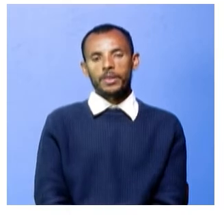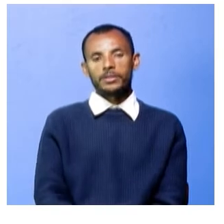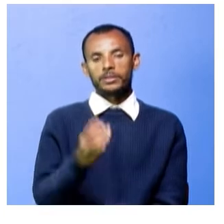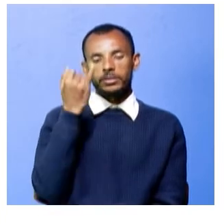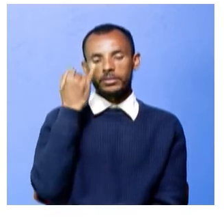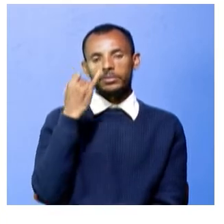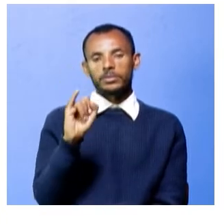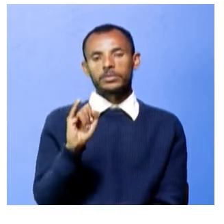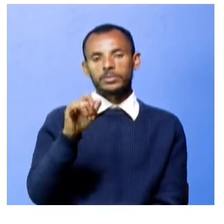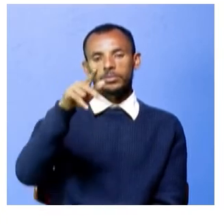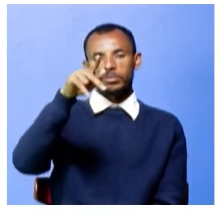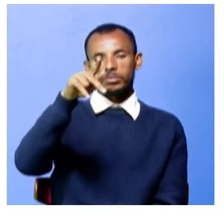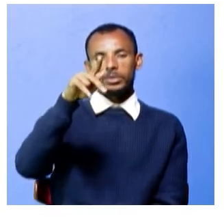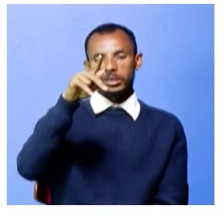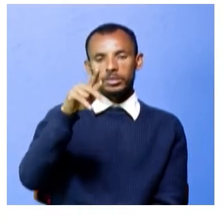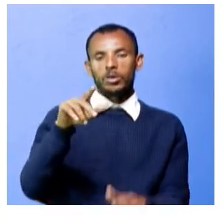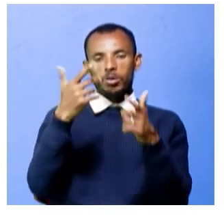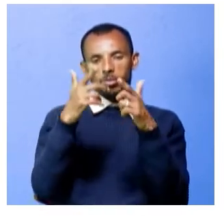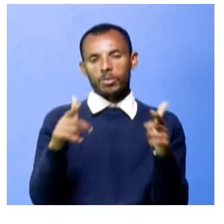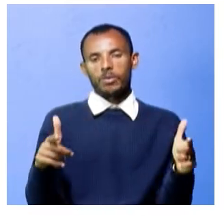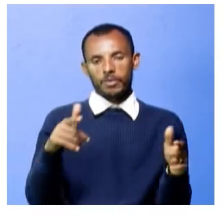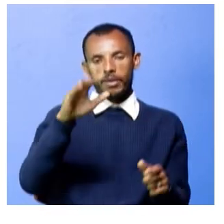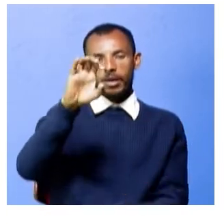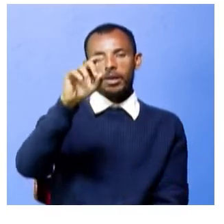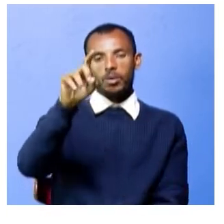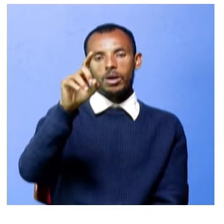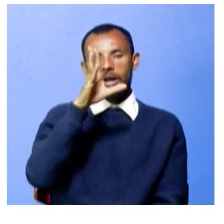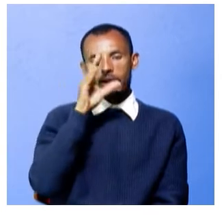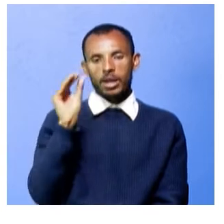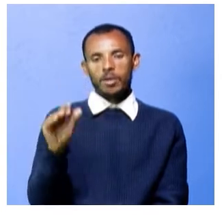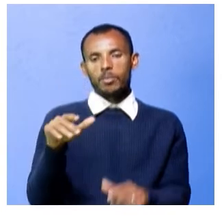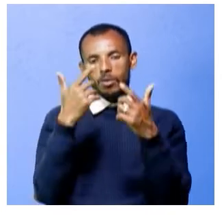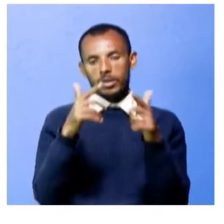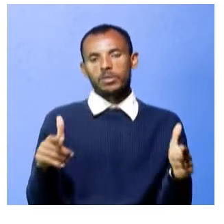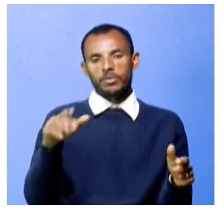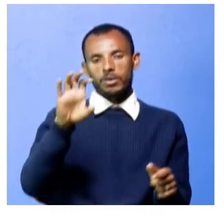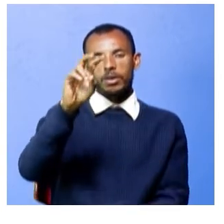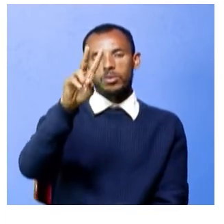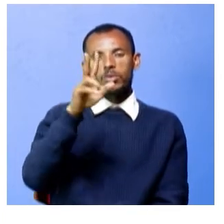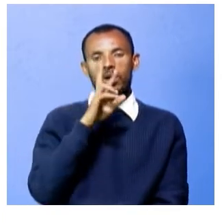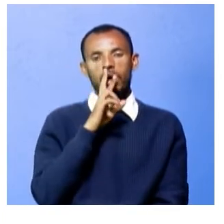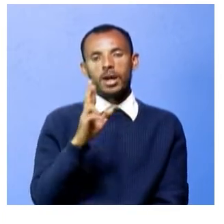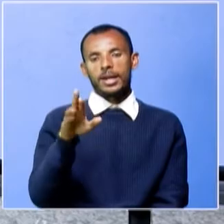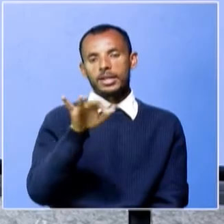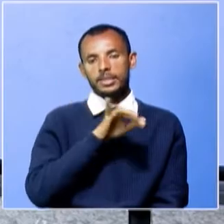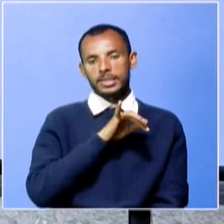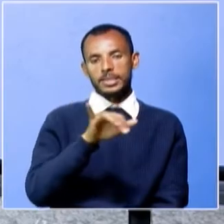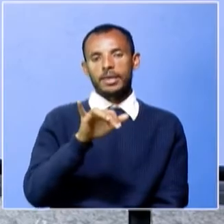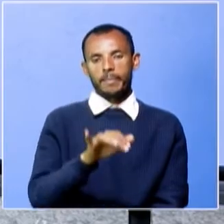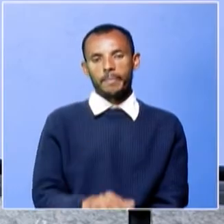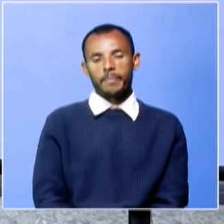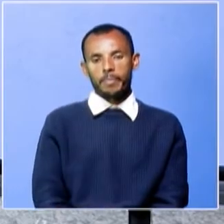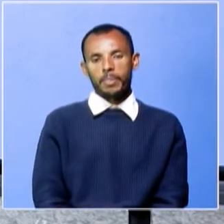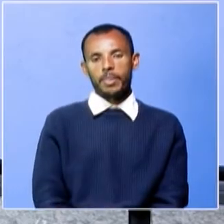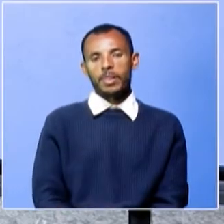if P of, or probability of E1 and probability of E2 are the same.